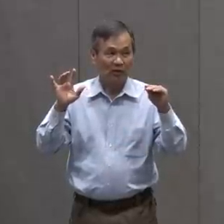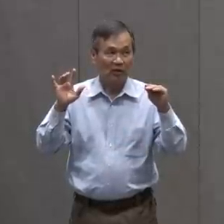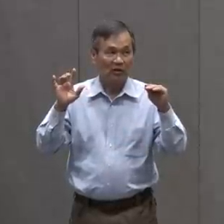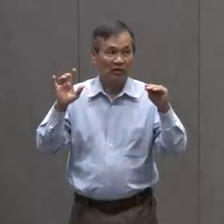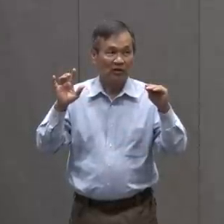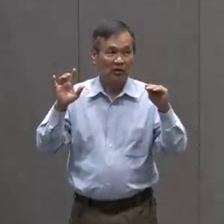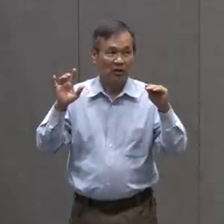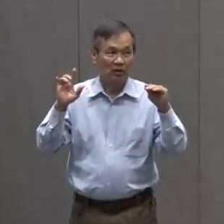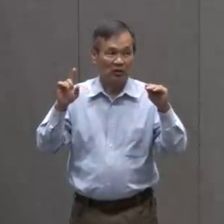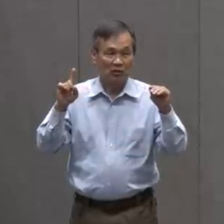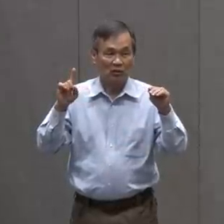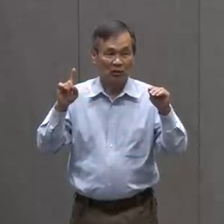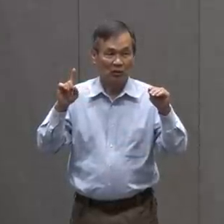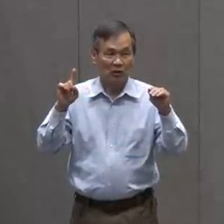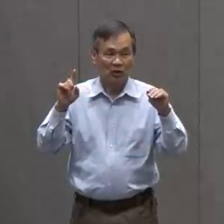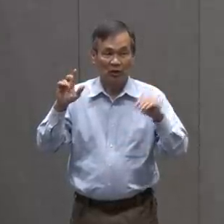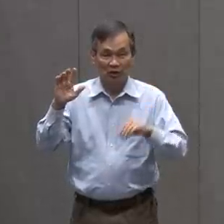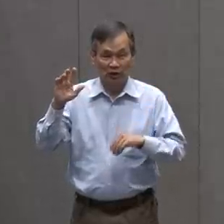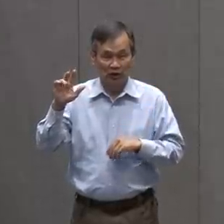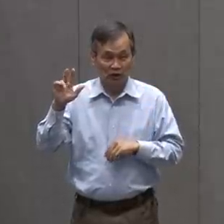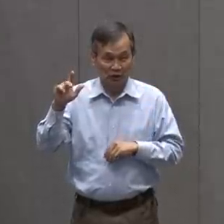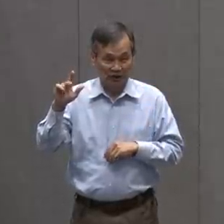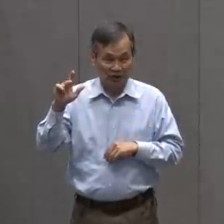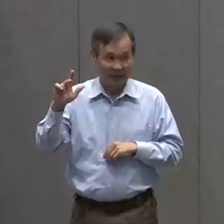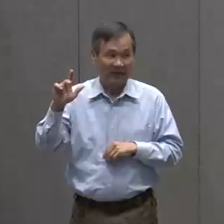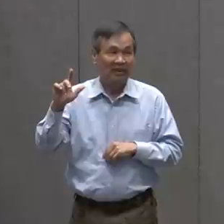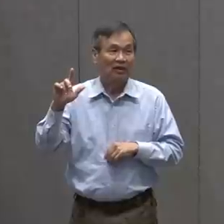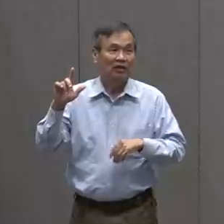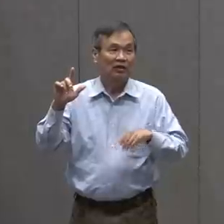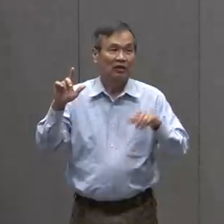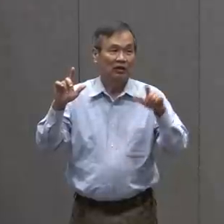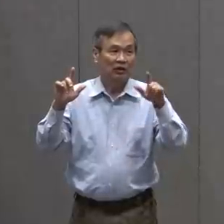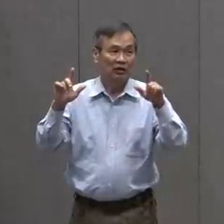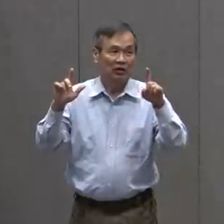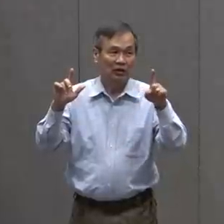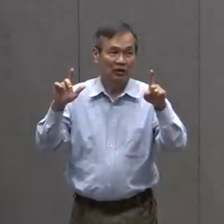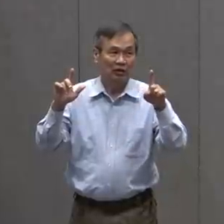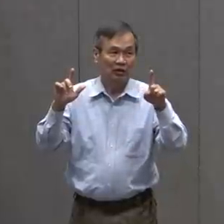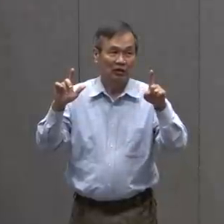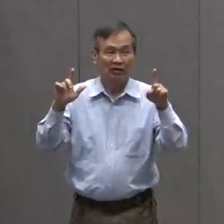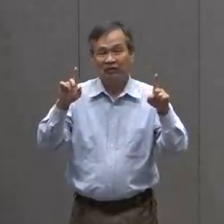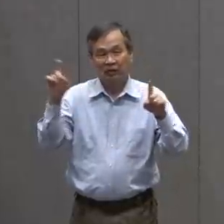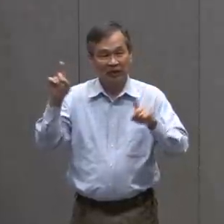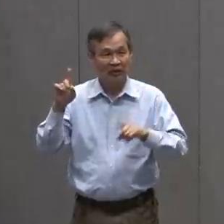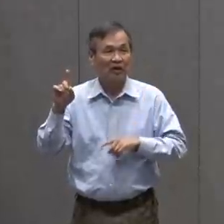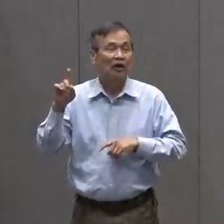see, let's go 23. I'm at 23, 24 this way,